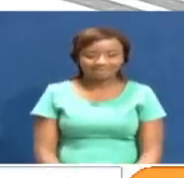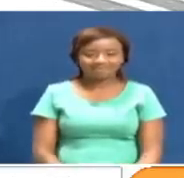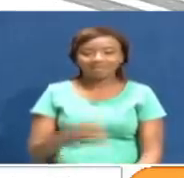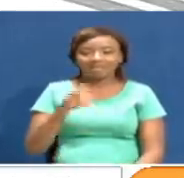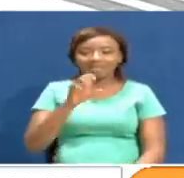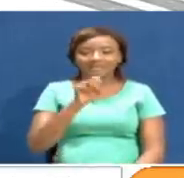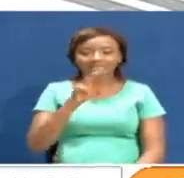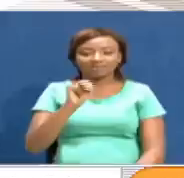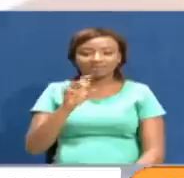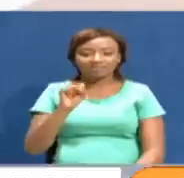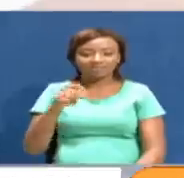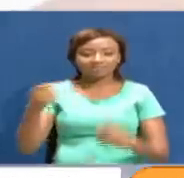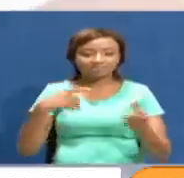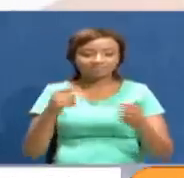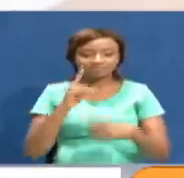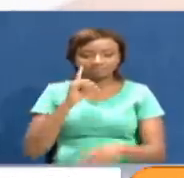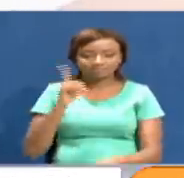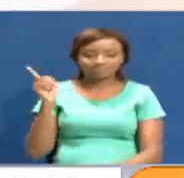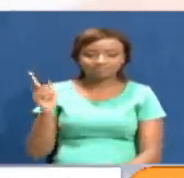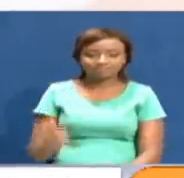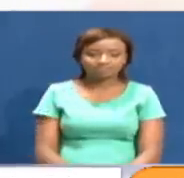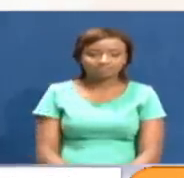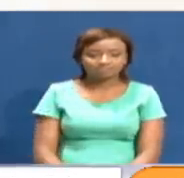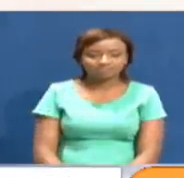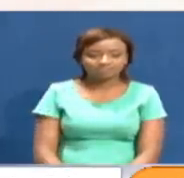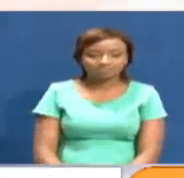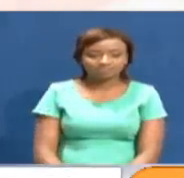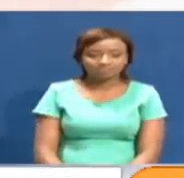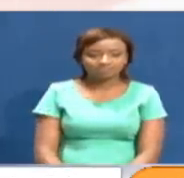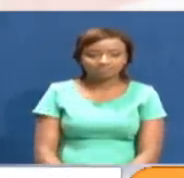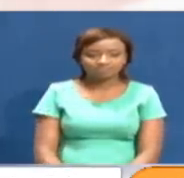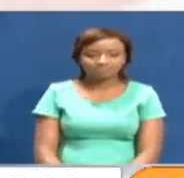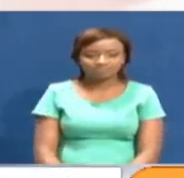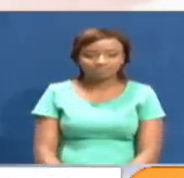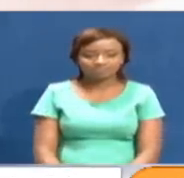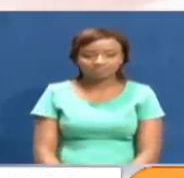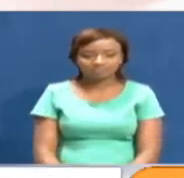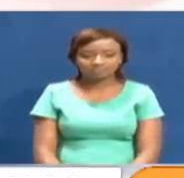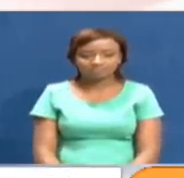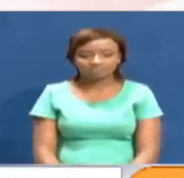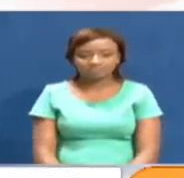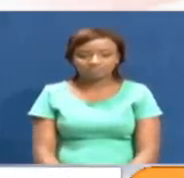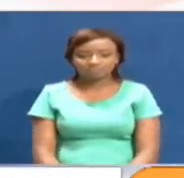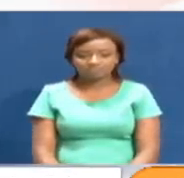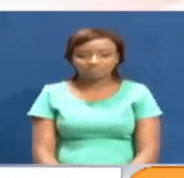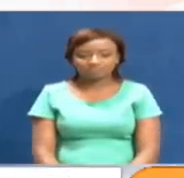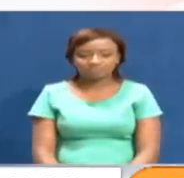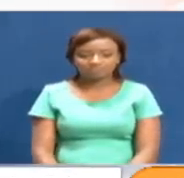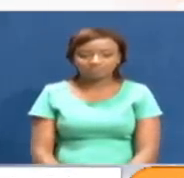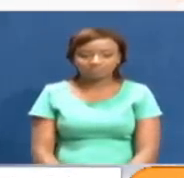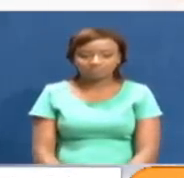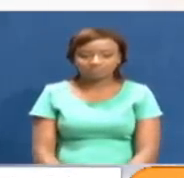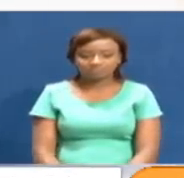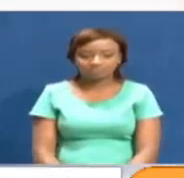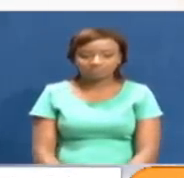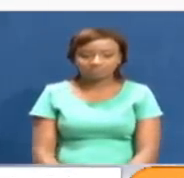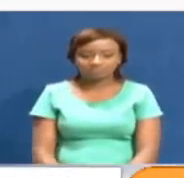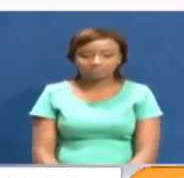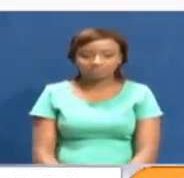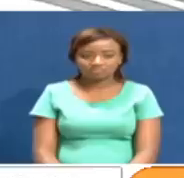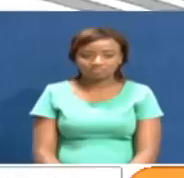SMSs. This is Jennifer here. Says, ask General Badi about his plans for Mokoro and the massive evictions that are happening with